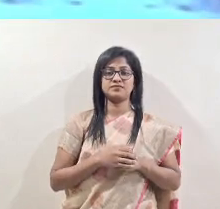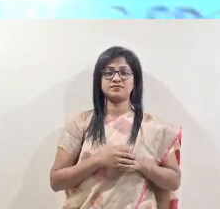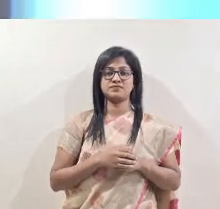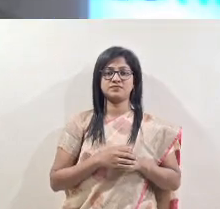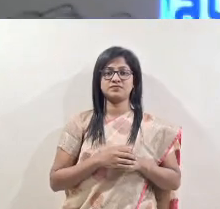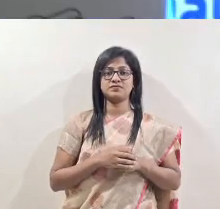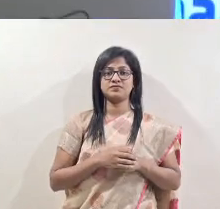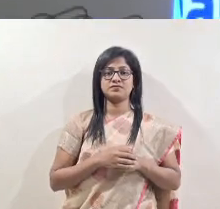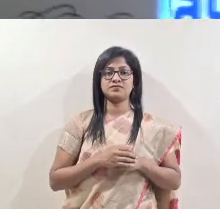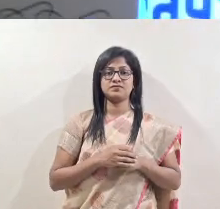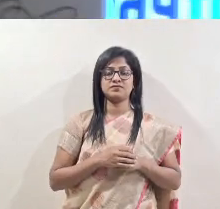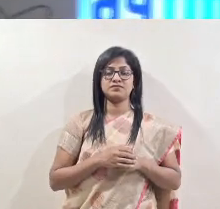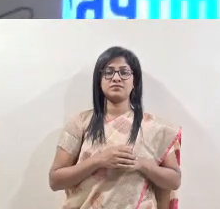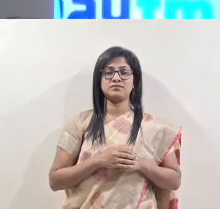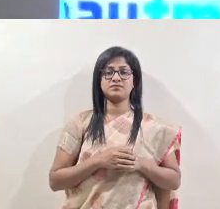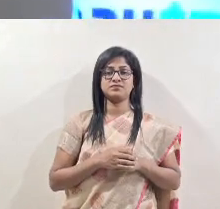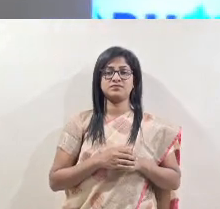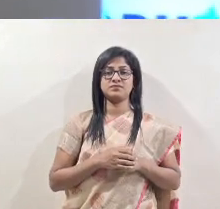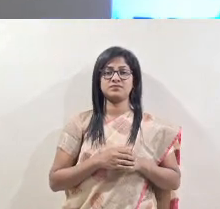go ahead, please.